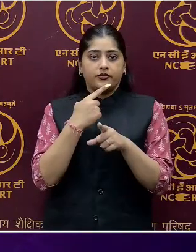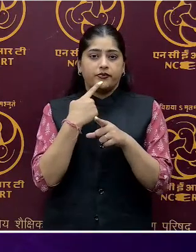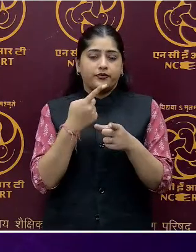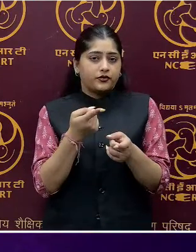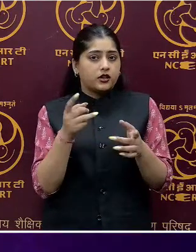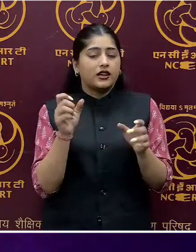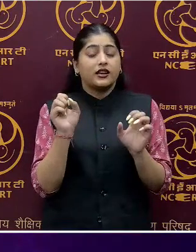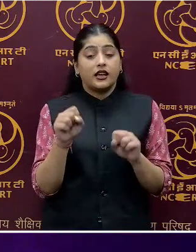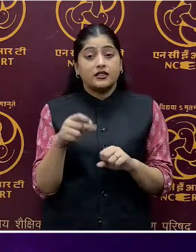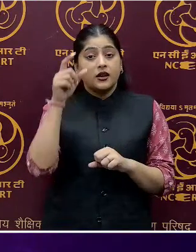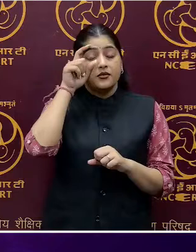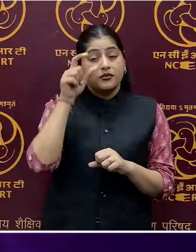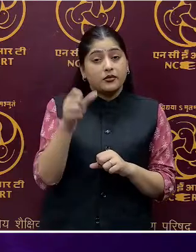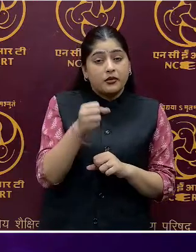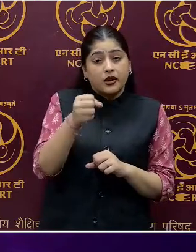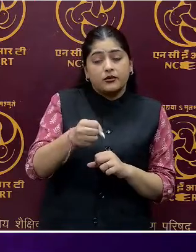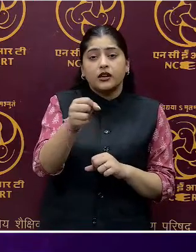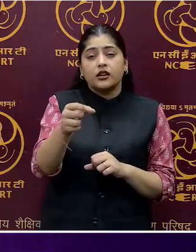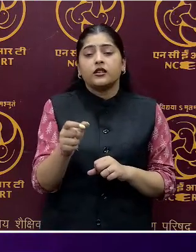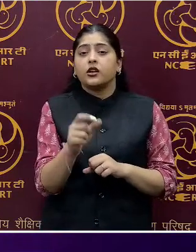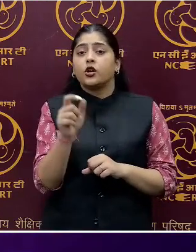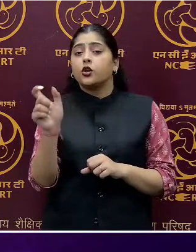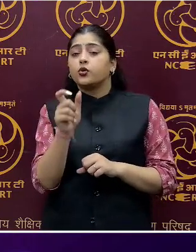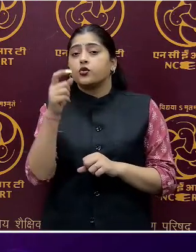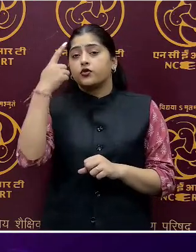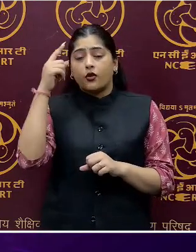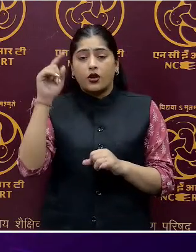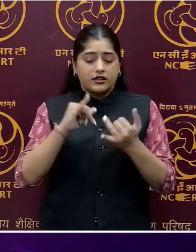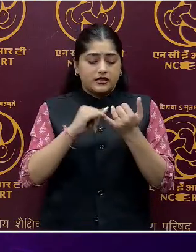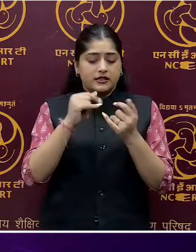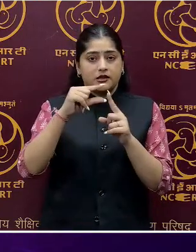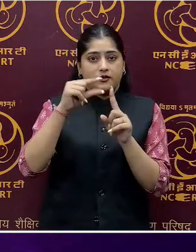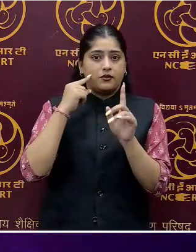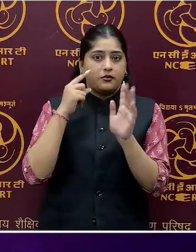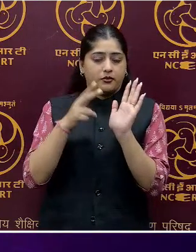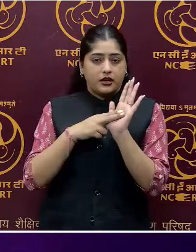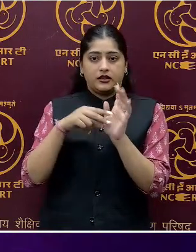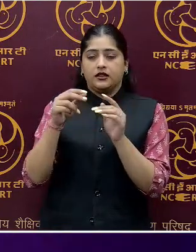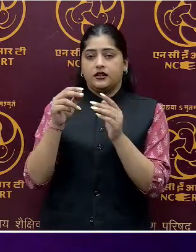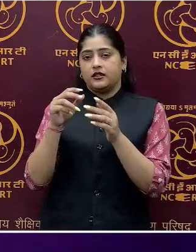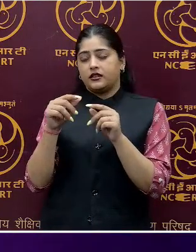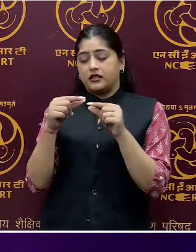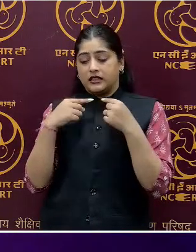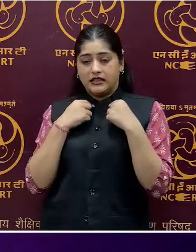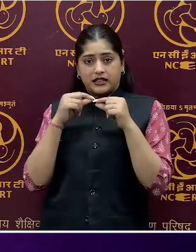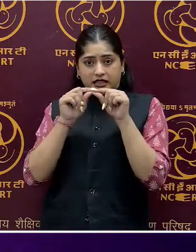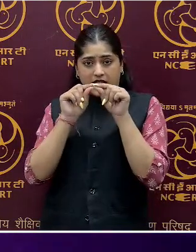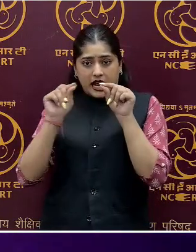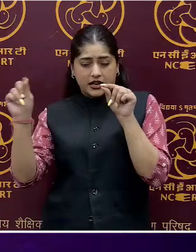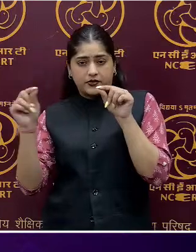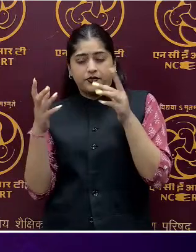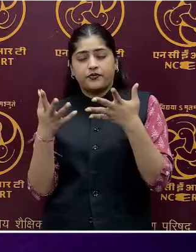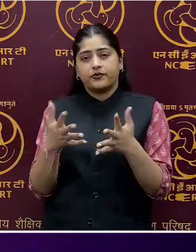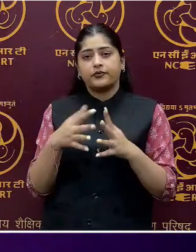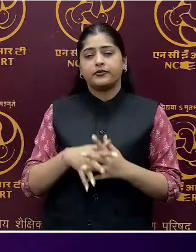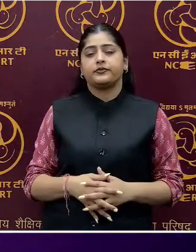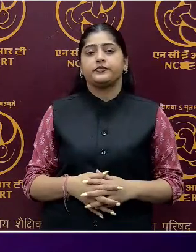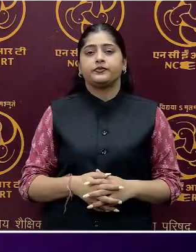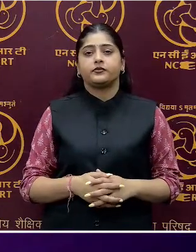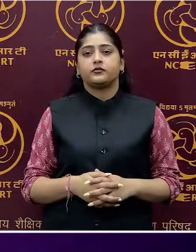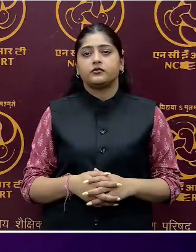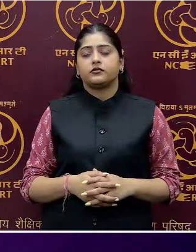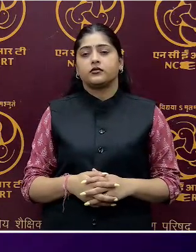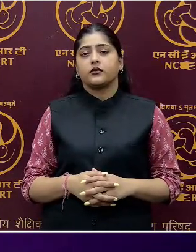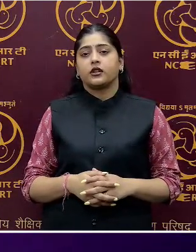Gandhi used it to spin thread. Rohan, what is it used for, ma'am? Teacher, Mahatma Gandhi used it to spin thread.